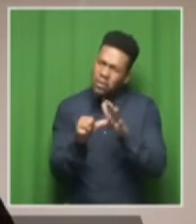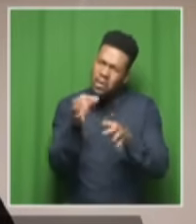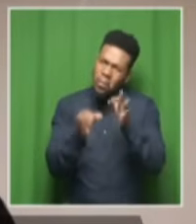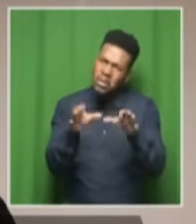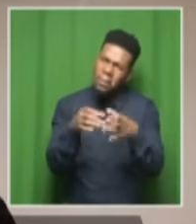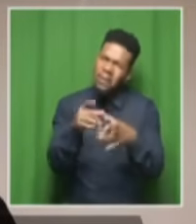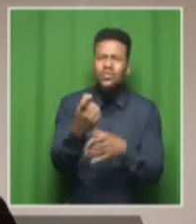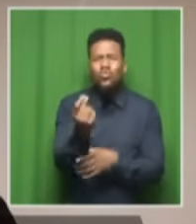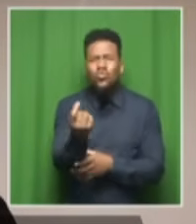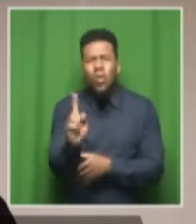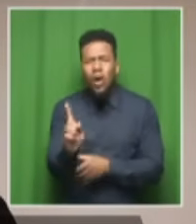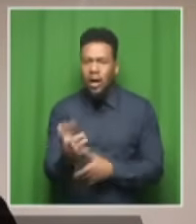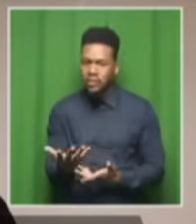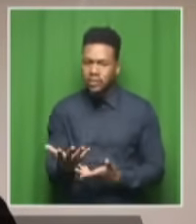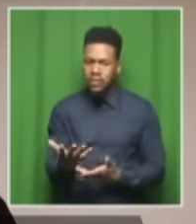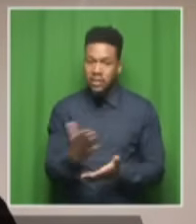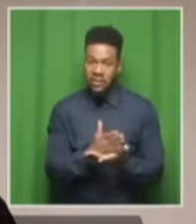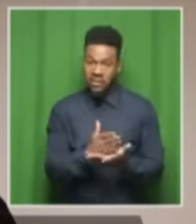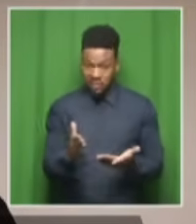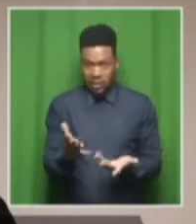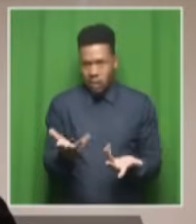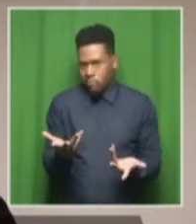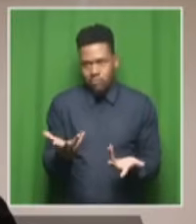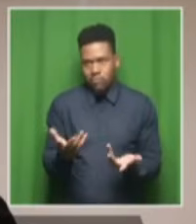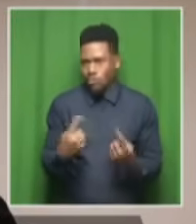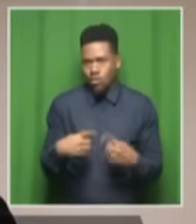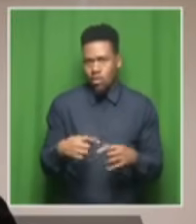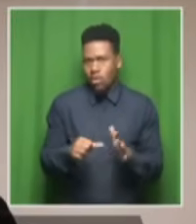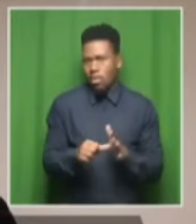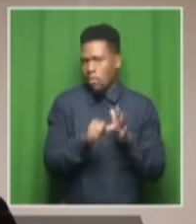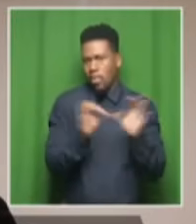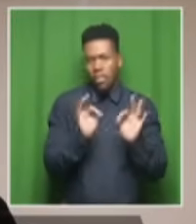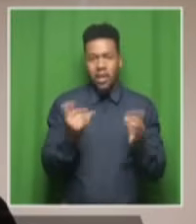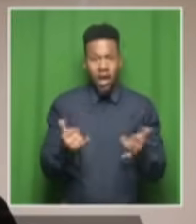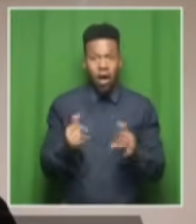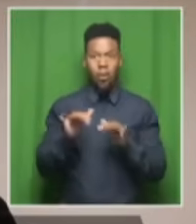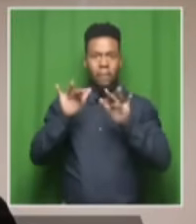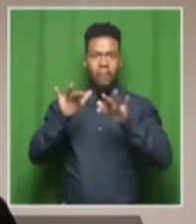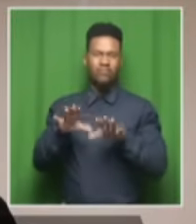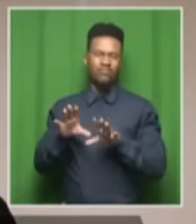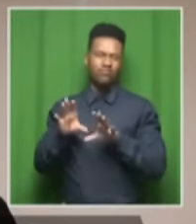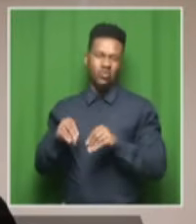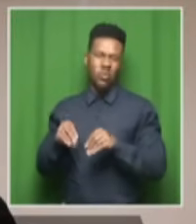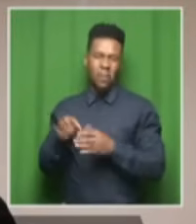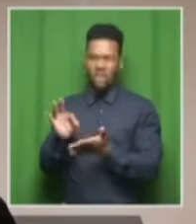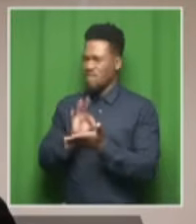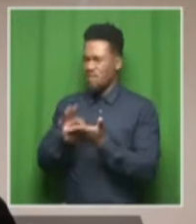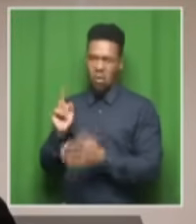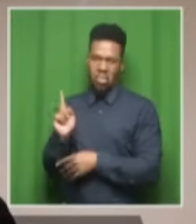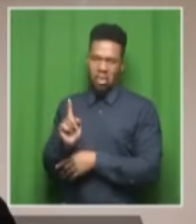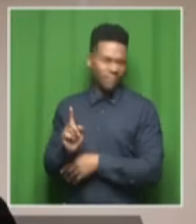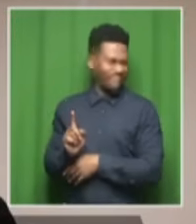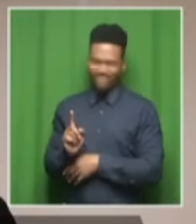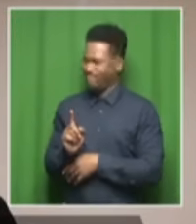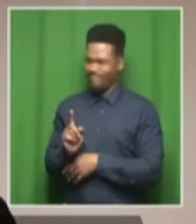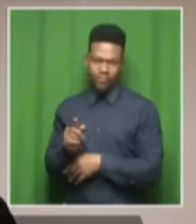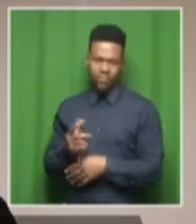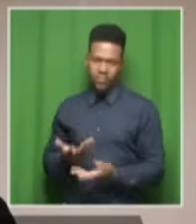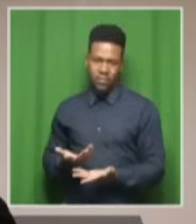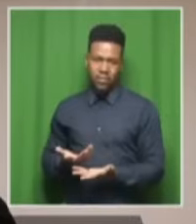us feel like we're not that important. That's why many don't even vote anymore. But as young South Africans, we need to know that our vote does